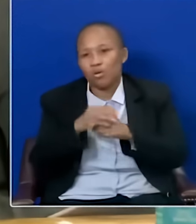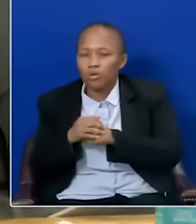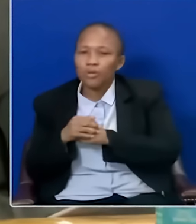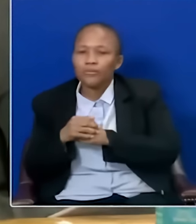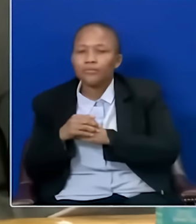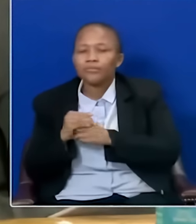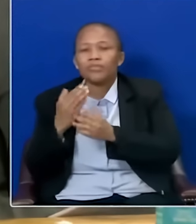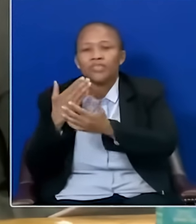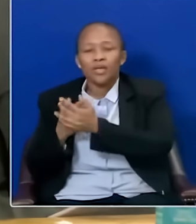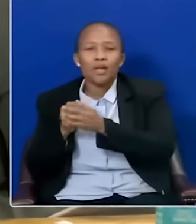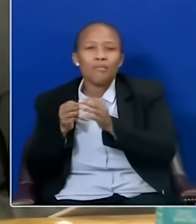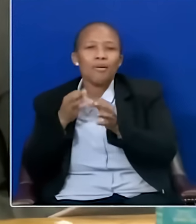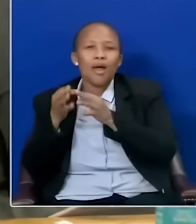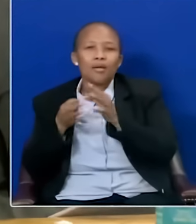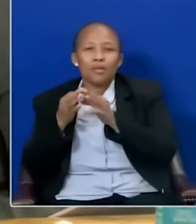entry